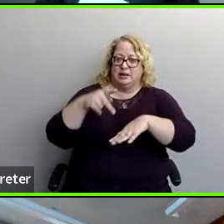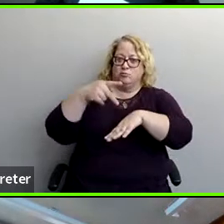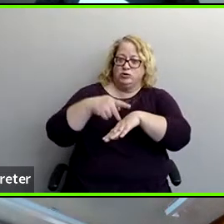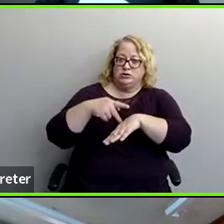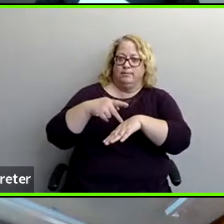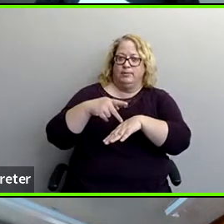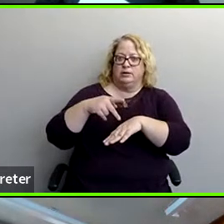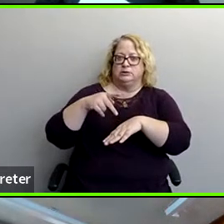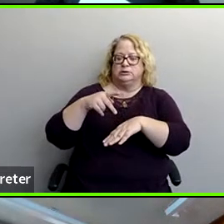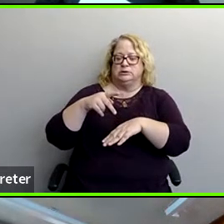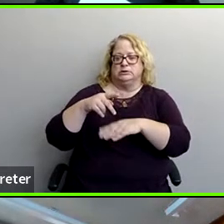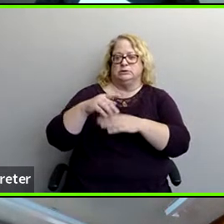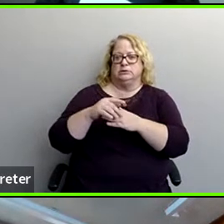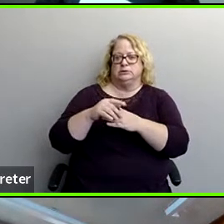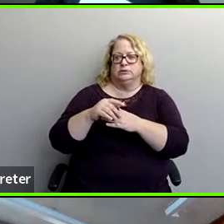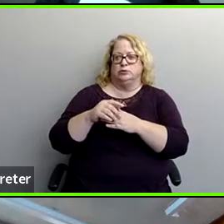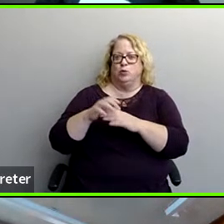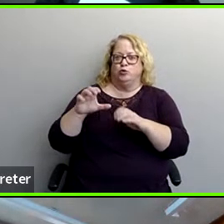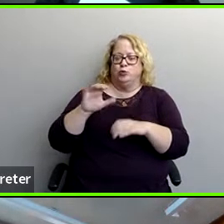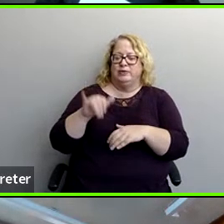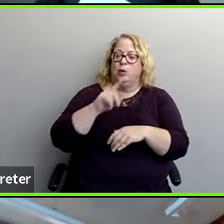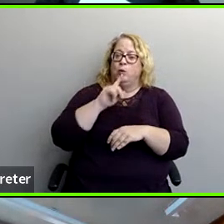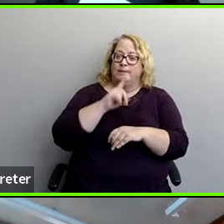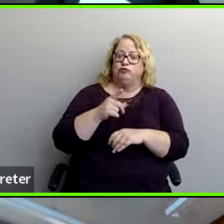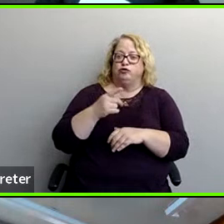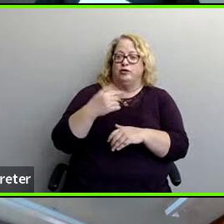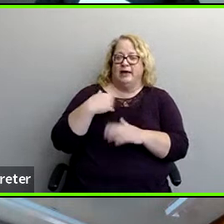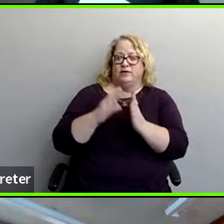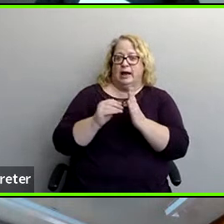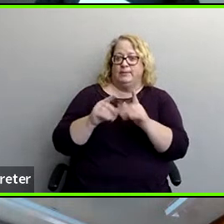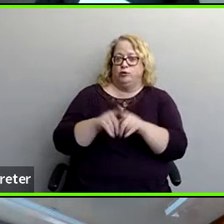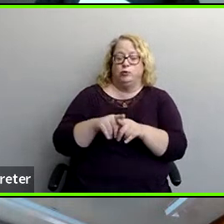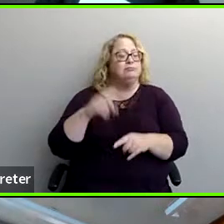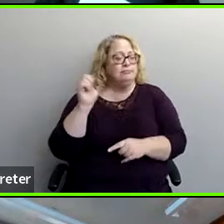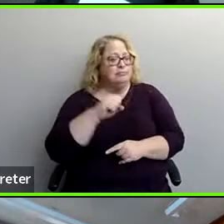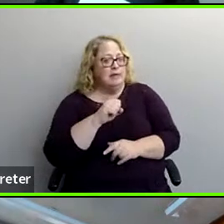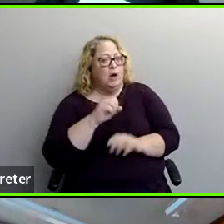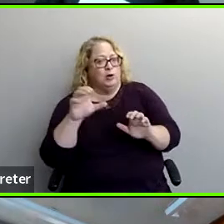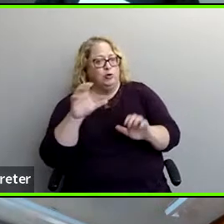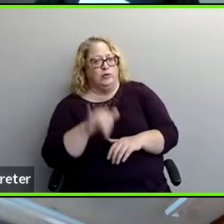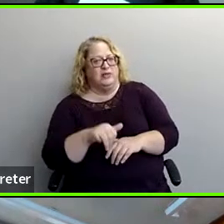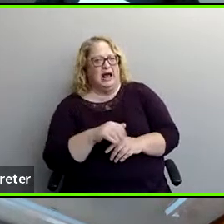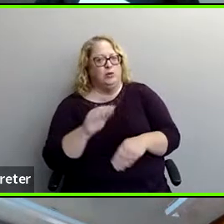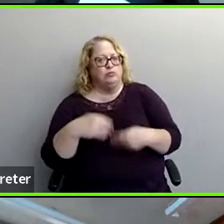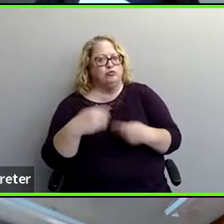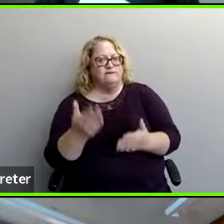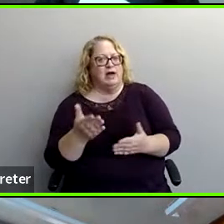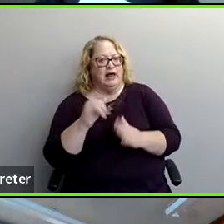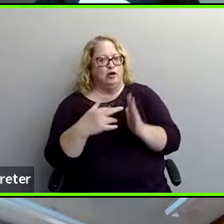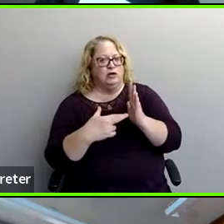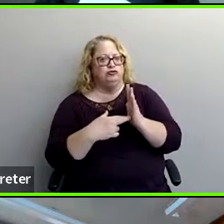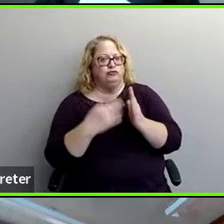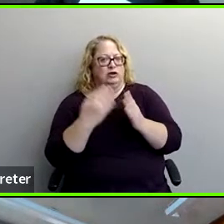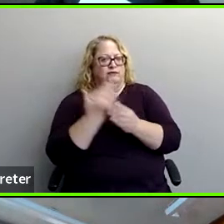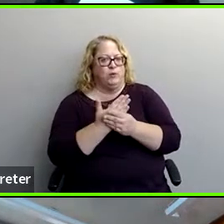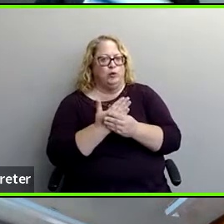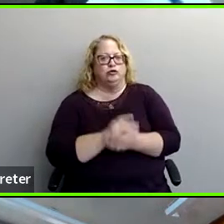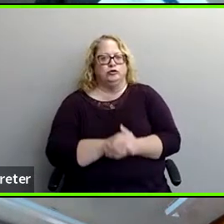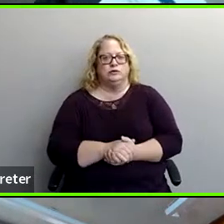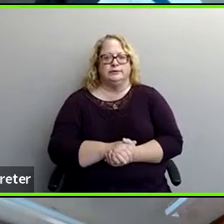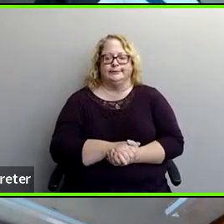principals that have to be. I'd love to make sure that they had a copy too. Absolutely, we can do that. We can provide that in their registration folders.